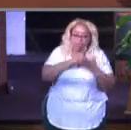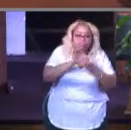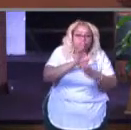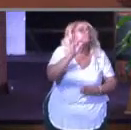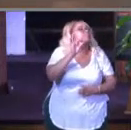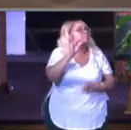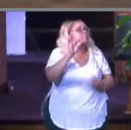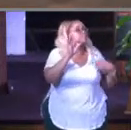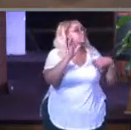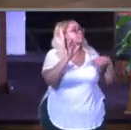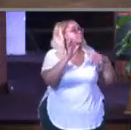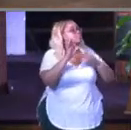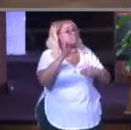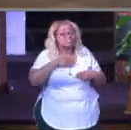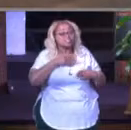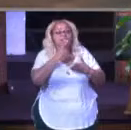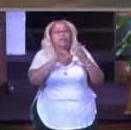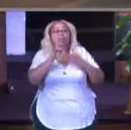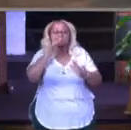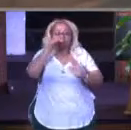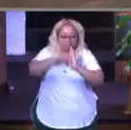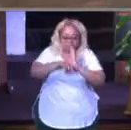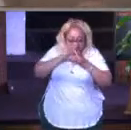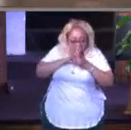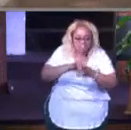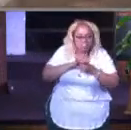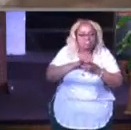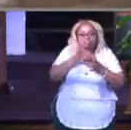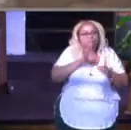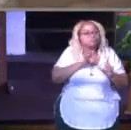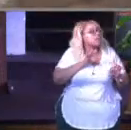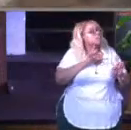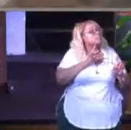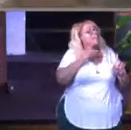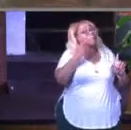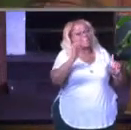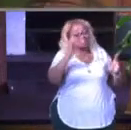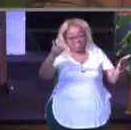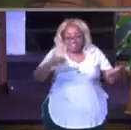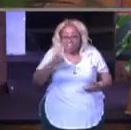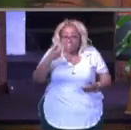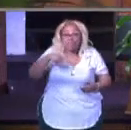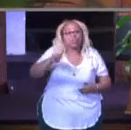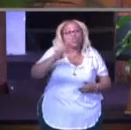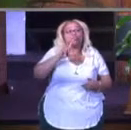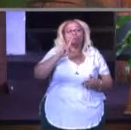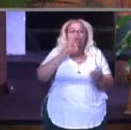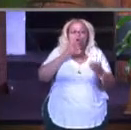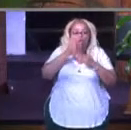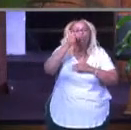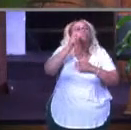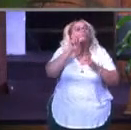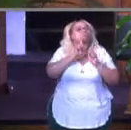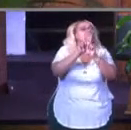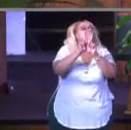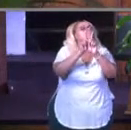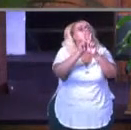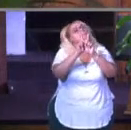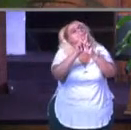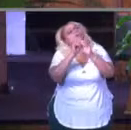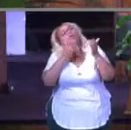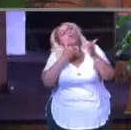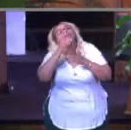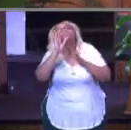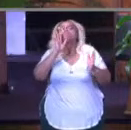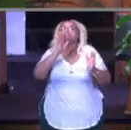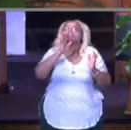Receive the Holy Spirit. Receive a deeper relationship with God. He is inviting you to a closer walk, to a closer